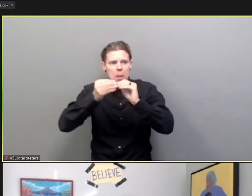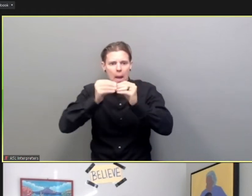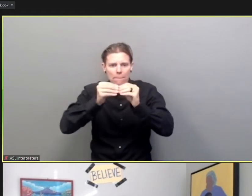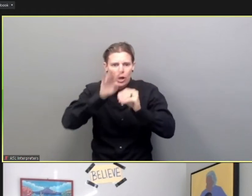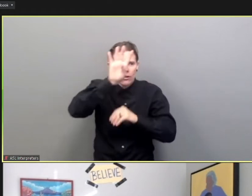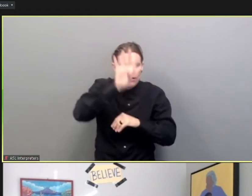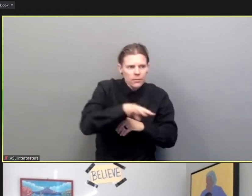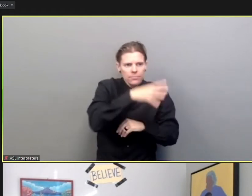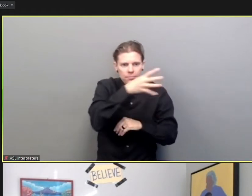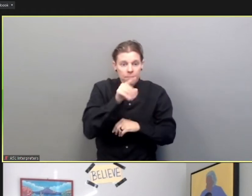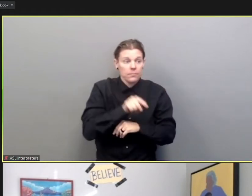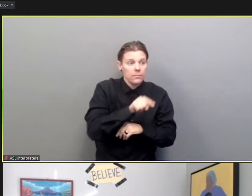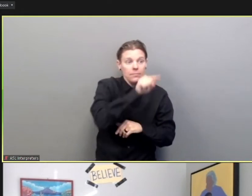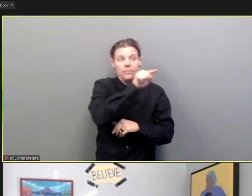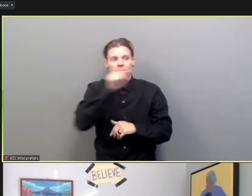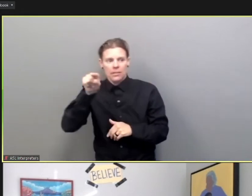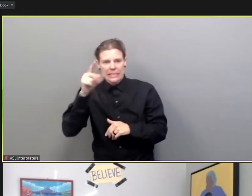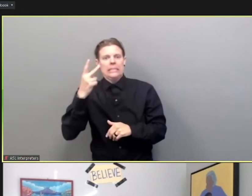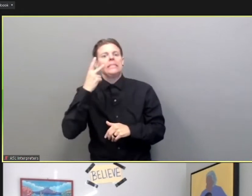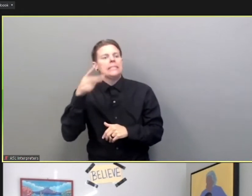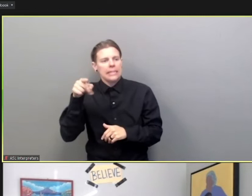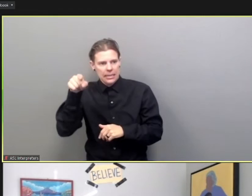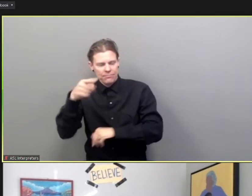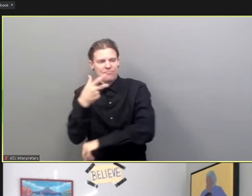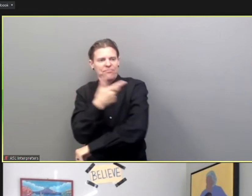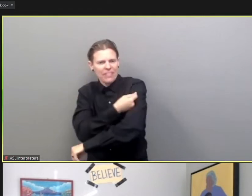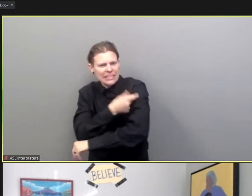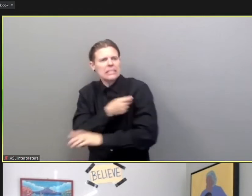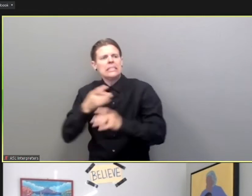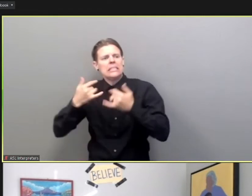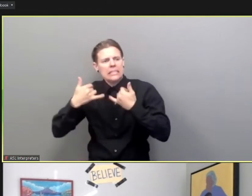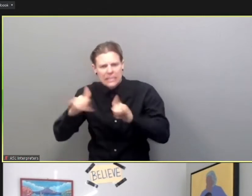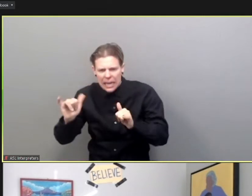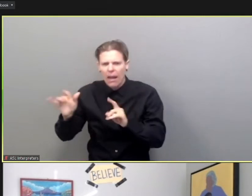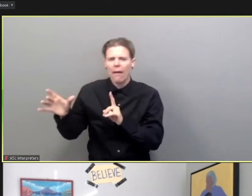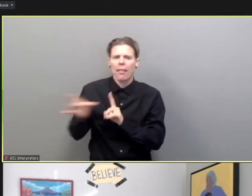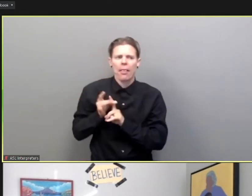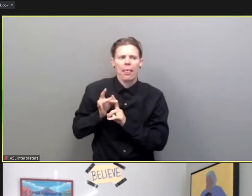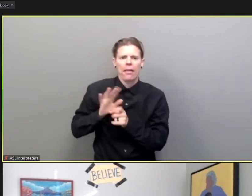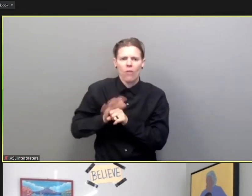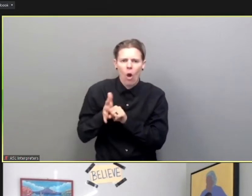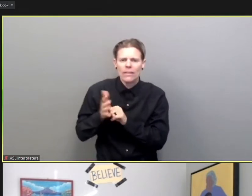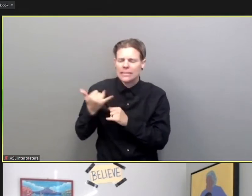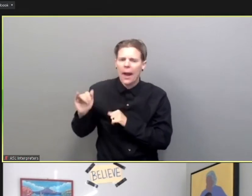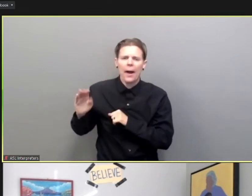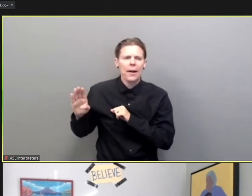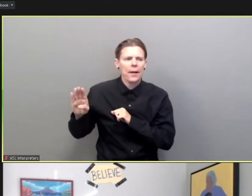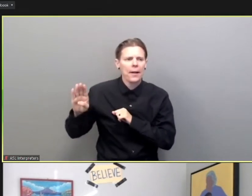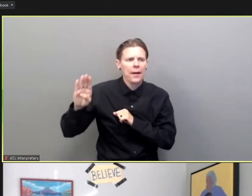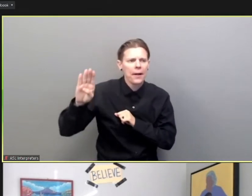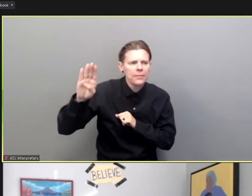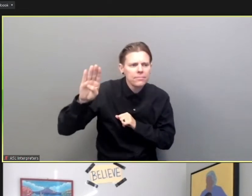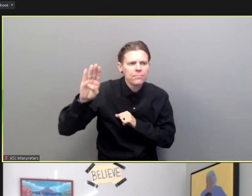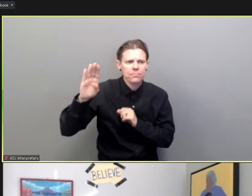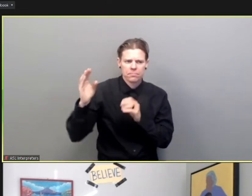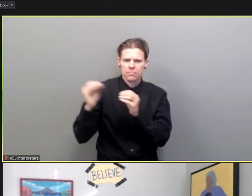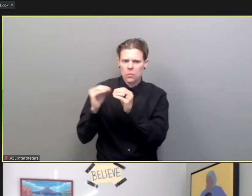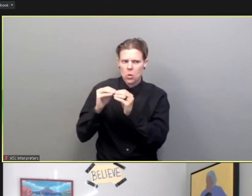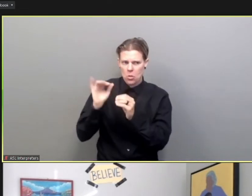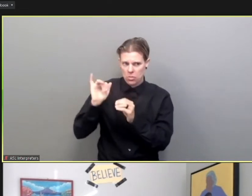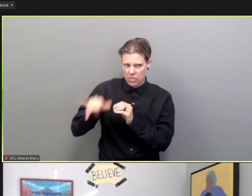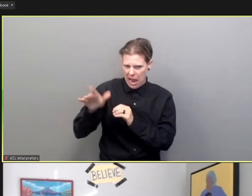in terms of cases, and a gentle uptick, which is what you're asking about